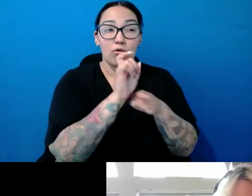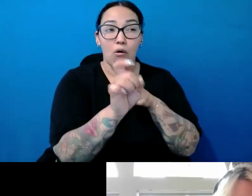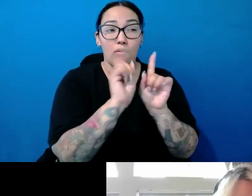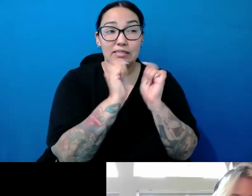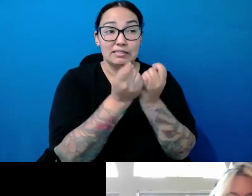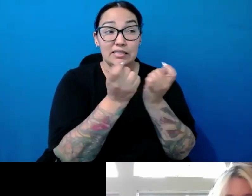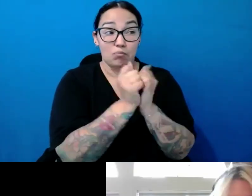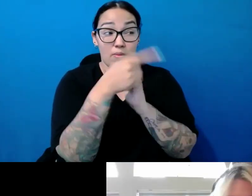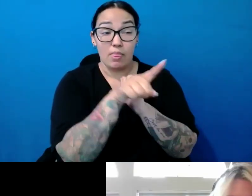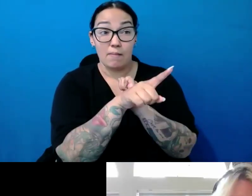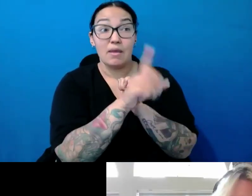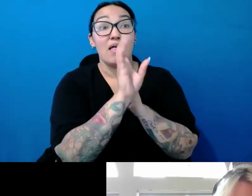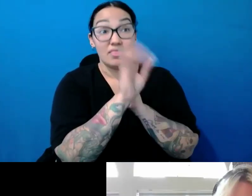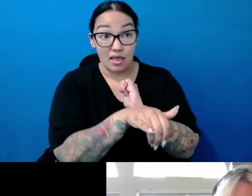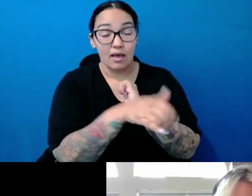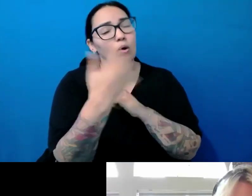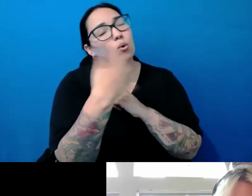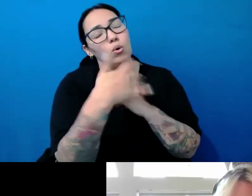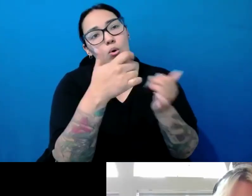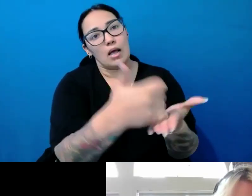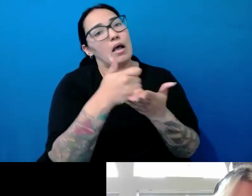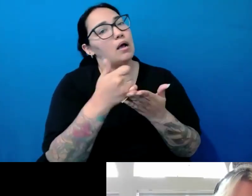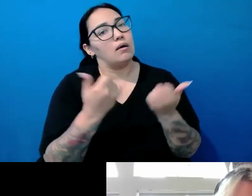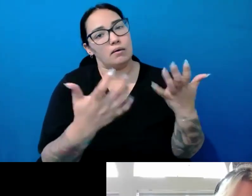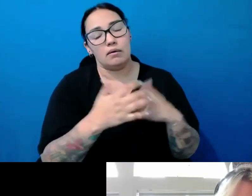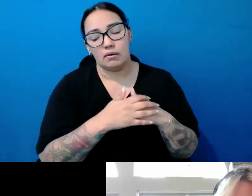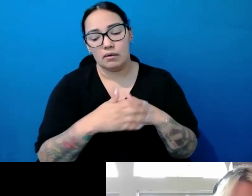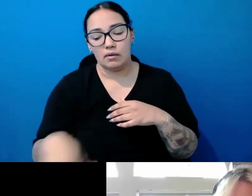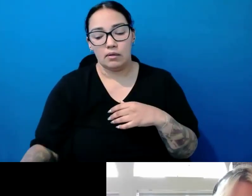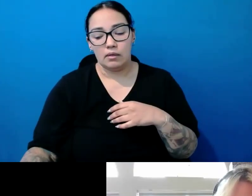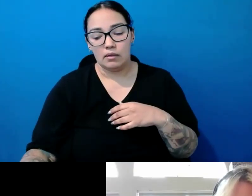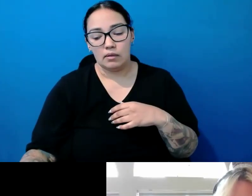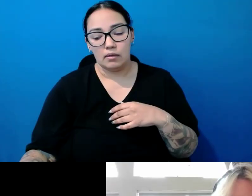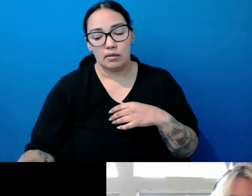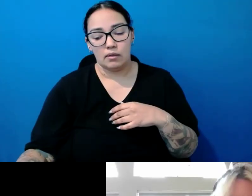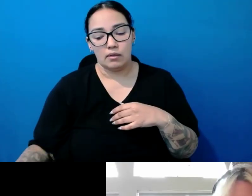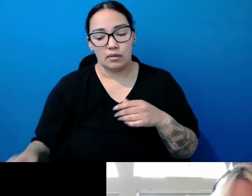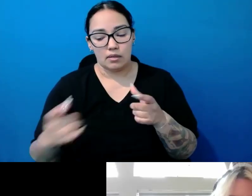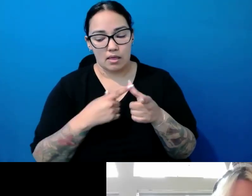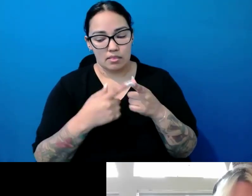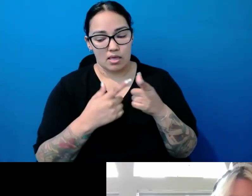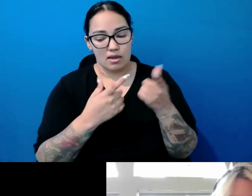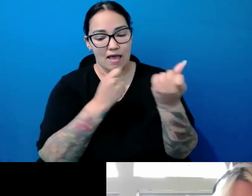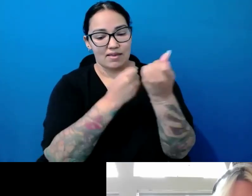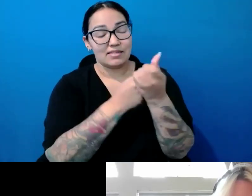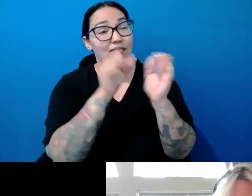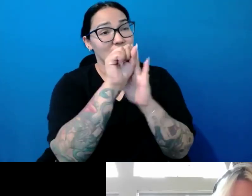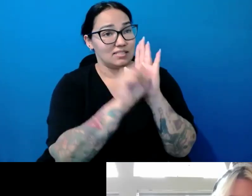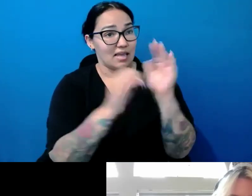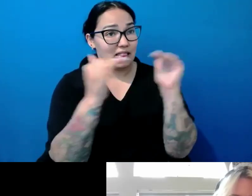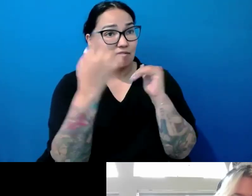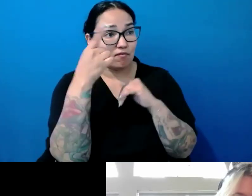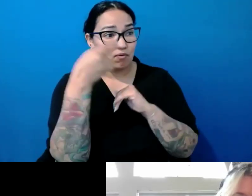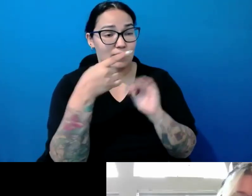them, and that has brought a big difference. And then I also would say advocating at the state level for models like this.